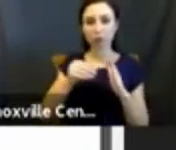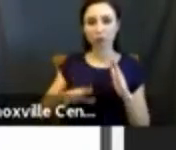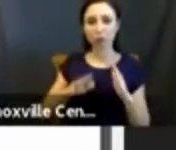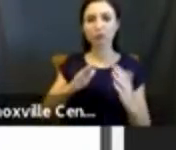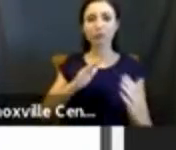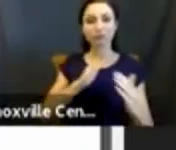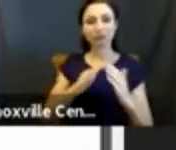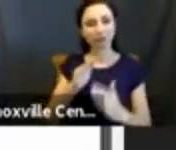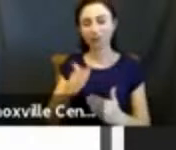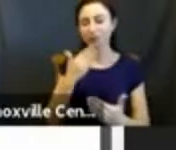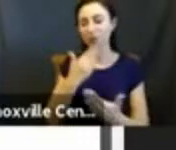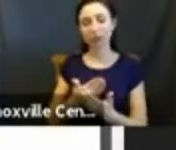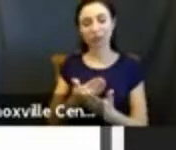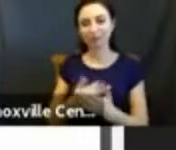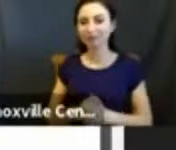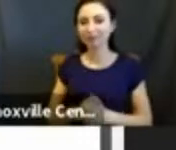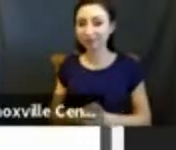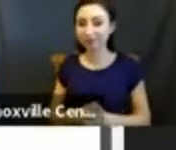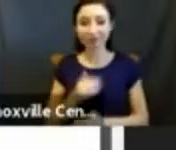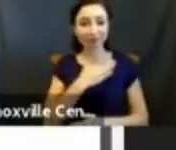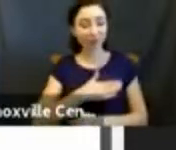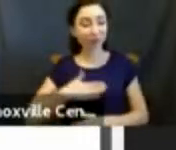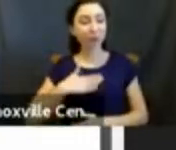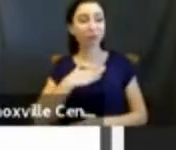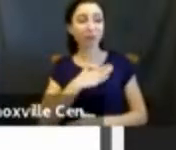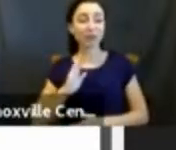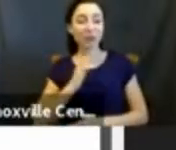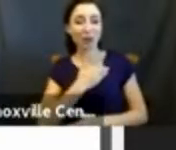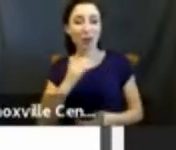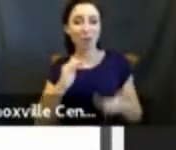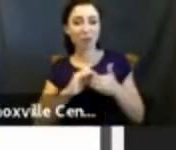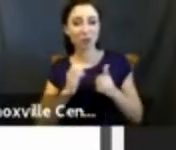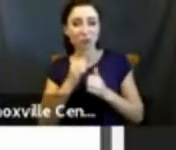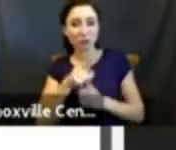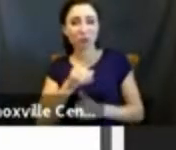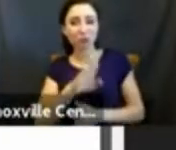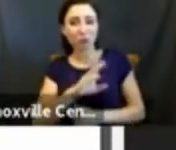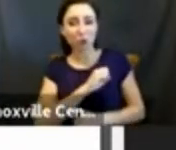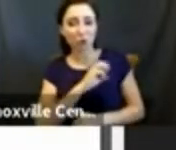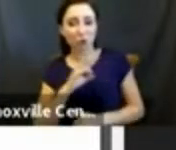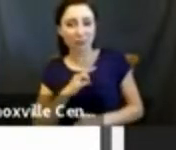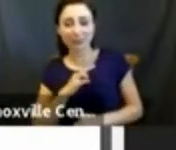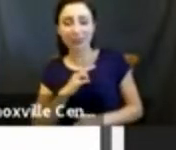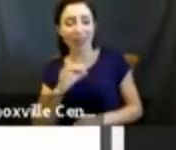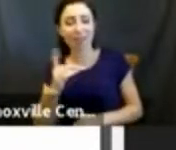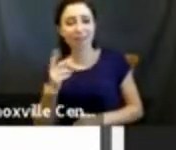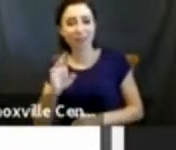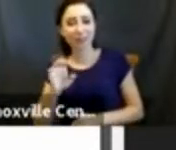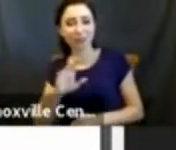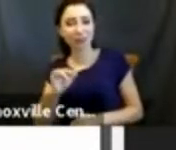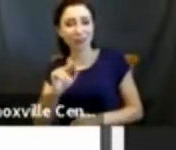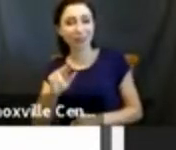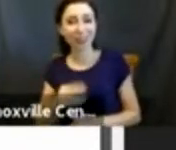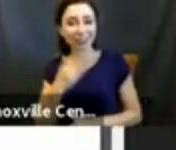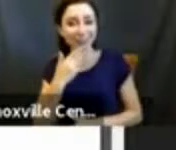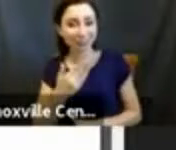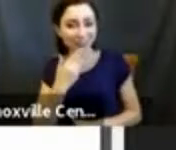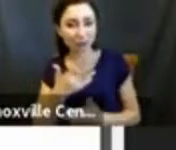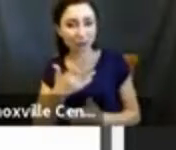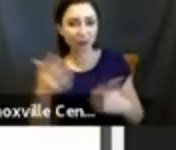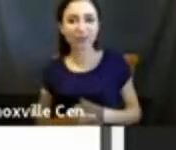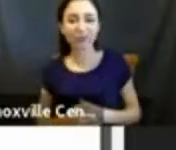We appreciate our partnership with you too, Dr. Buchanan, and all your staff. We couldn't do it without you. So thank you very much.